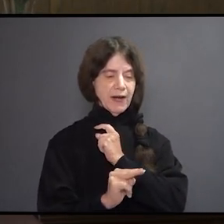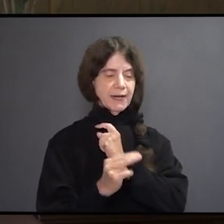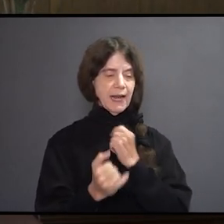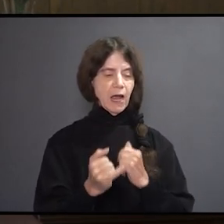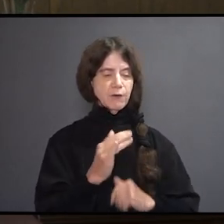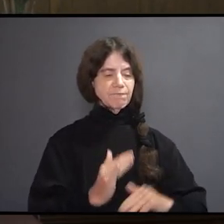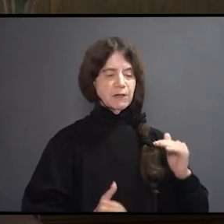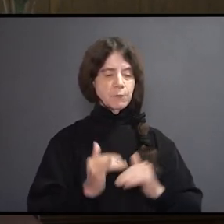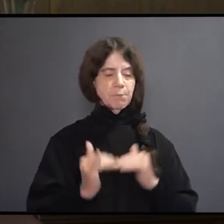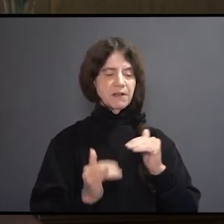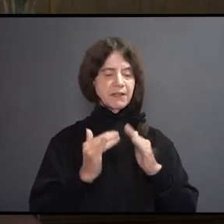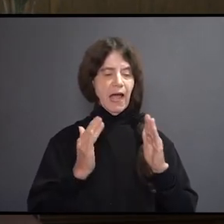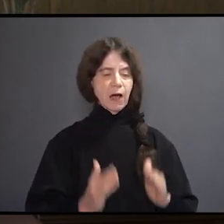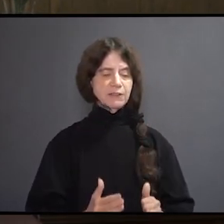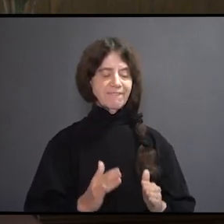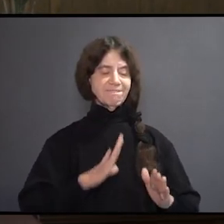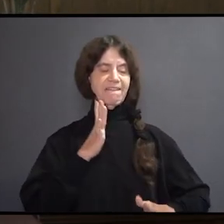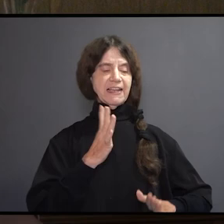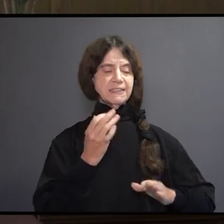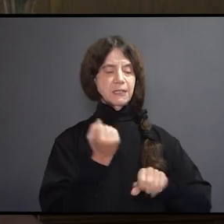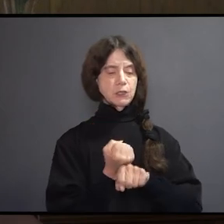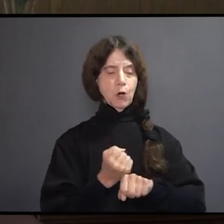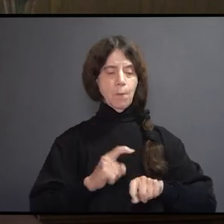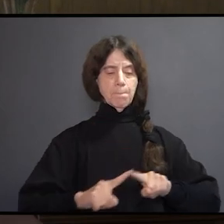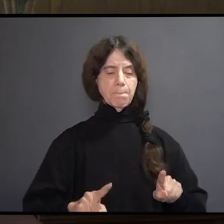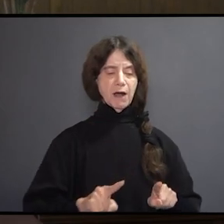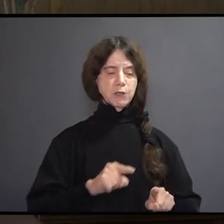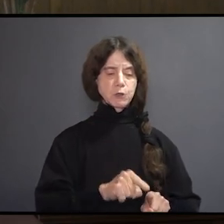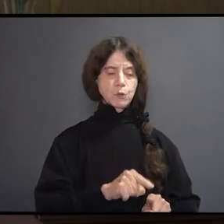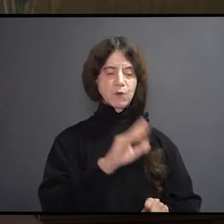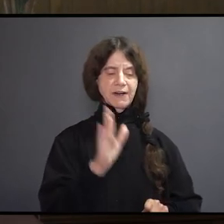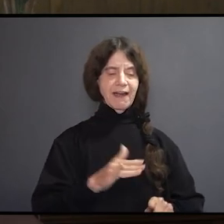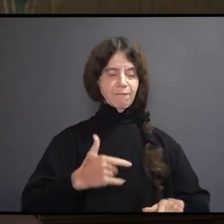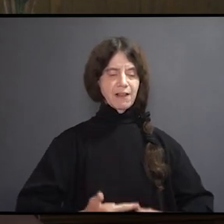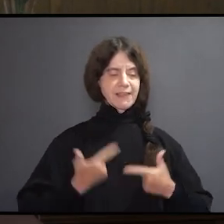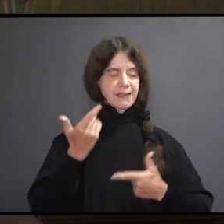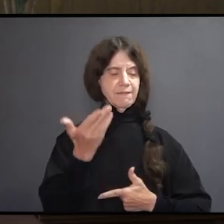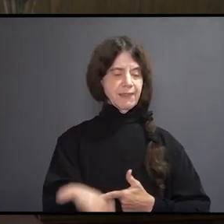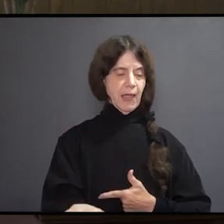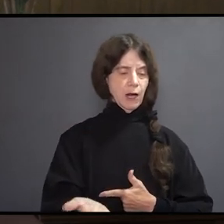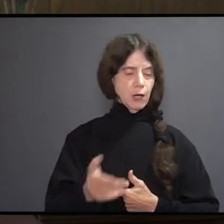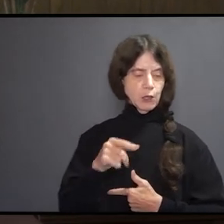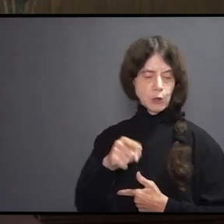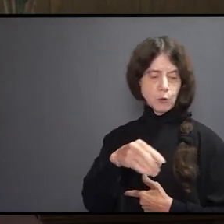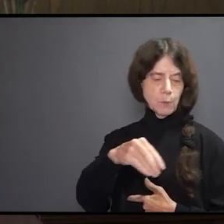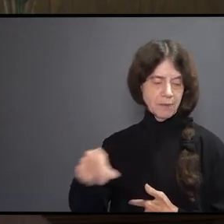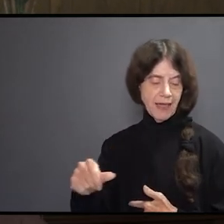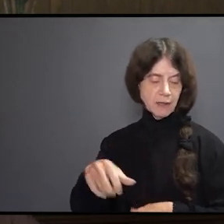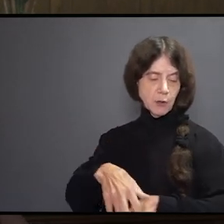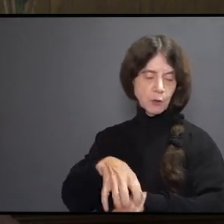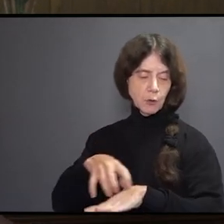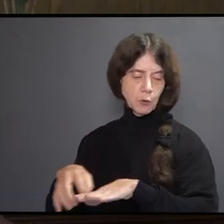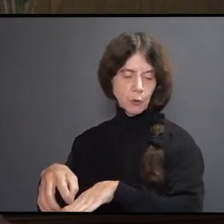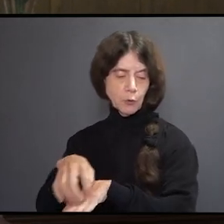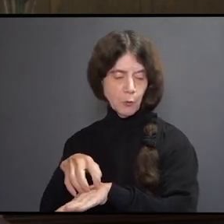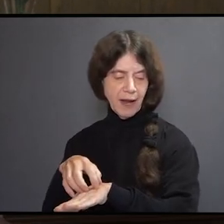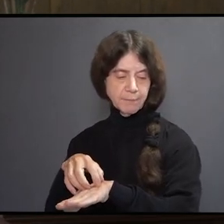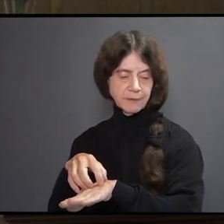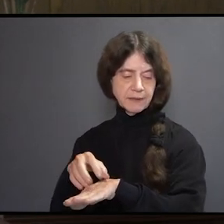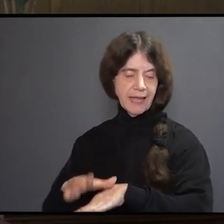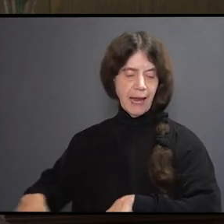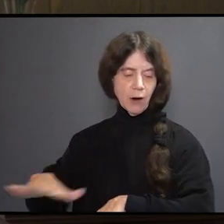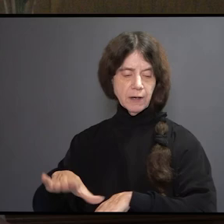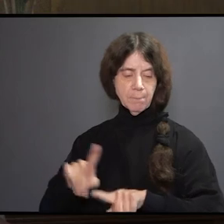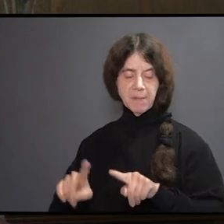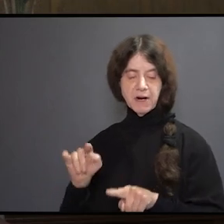built houses of hewn stone, but you shall not dwell in them. You have planted pleasant